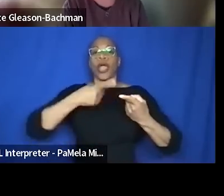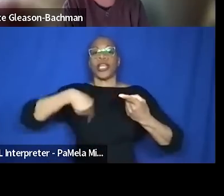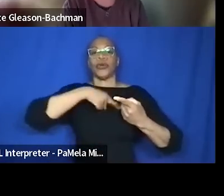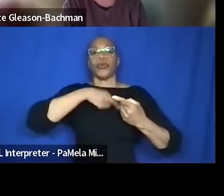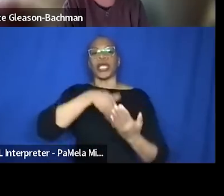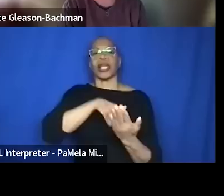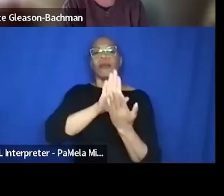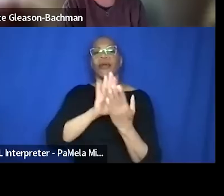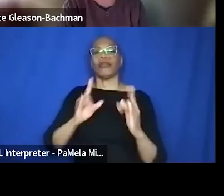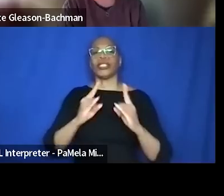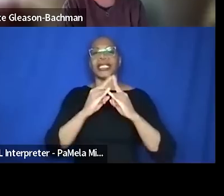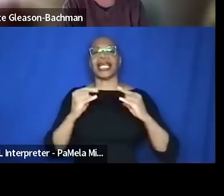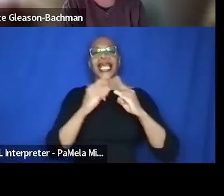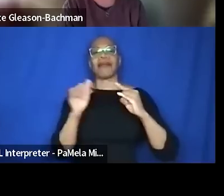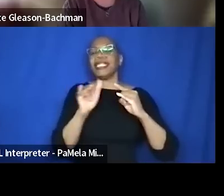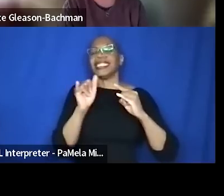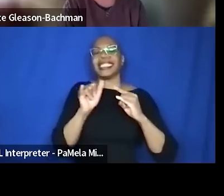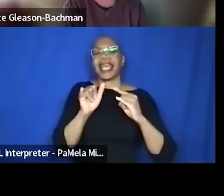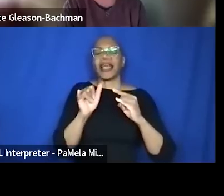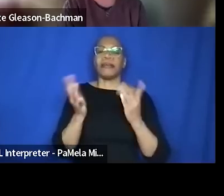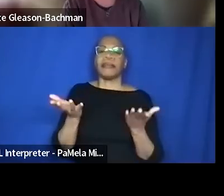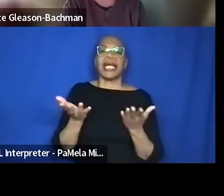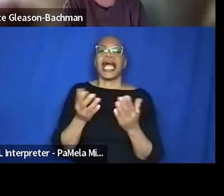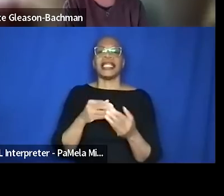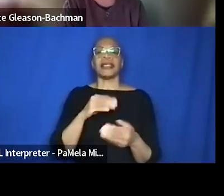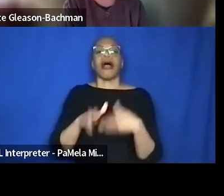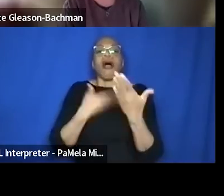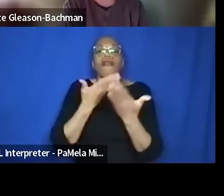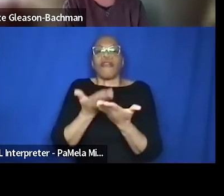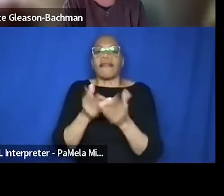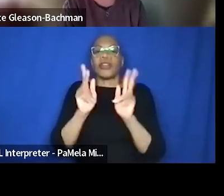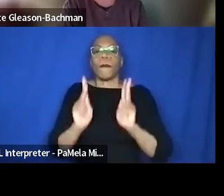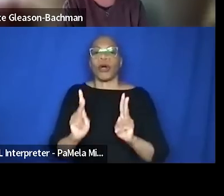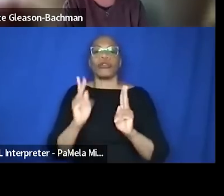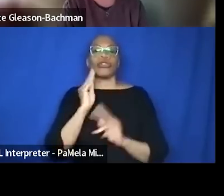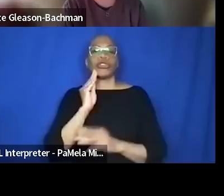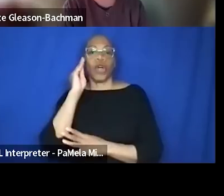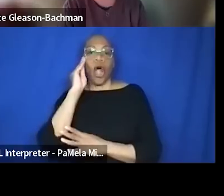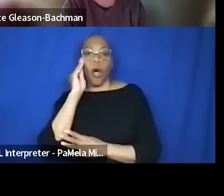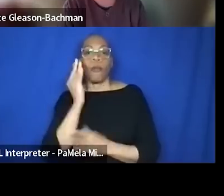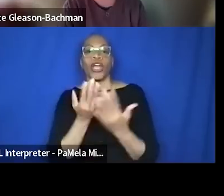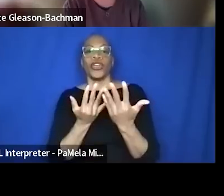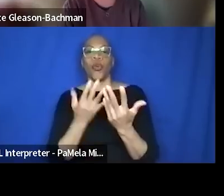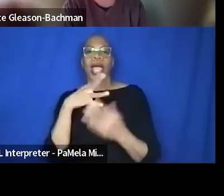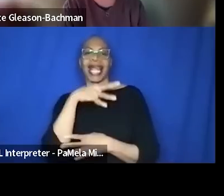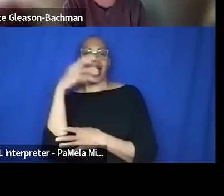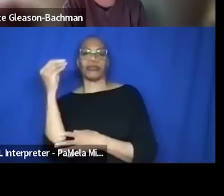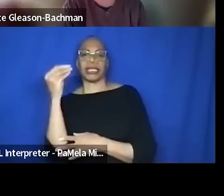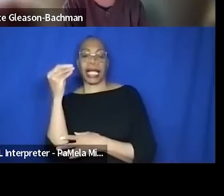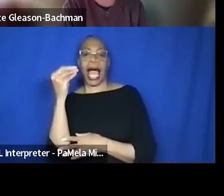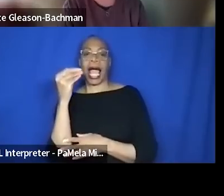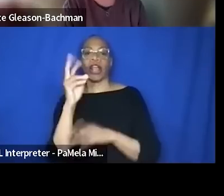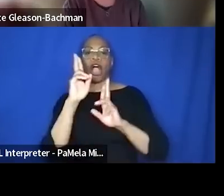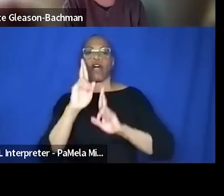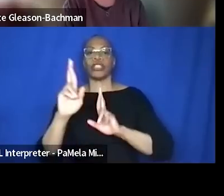almost the same thing as approaching somebody's home. It is. You know, where you wait outside a respectful distance